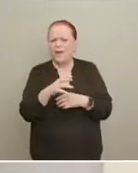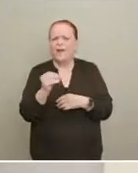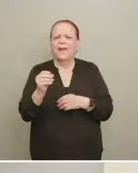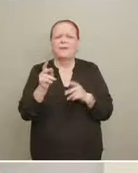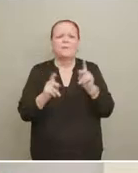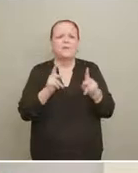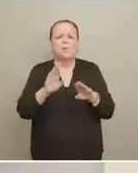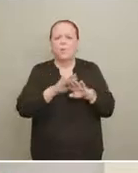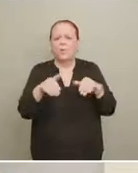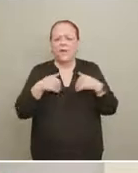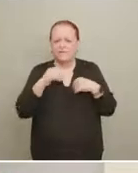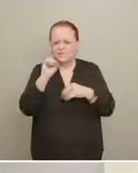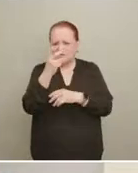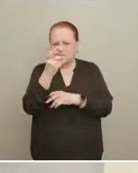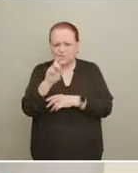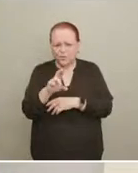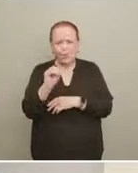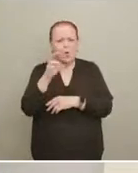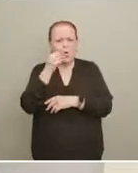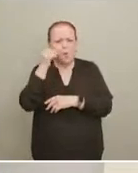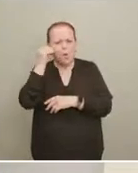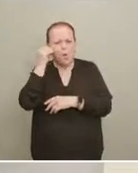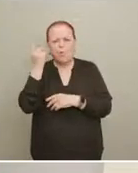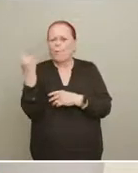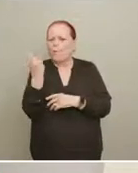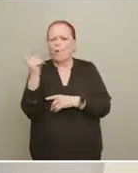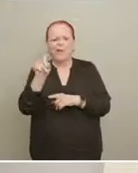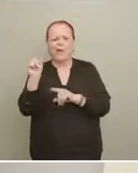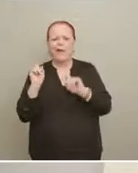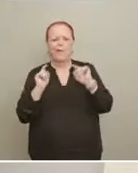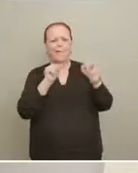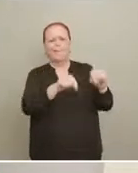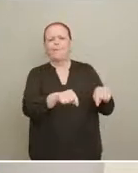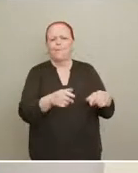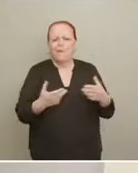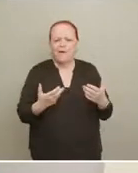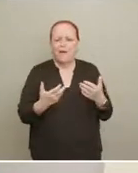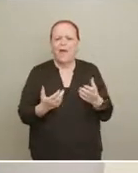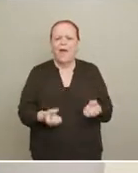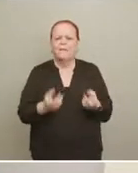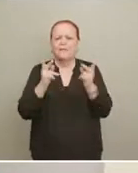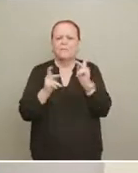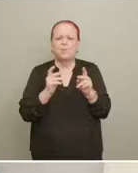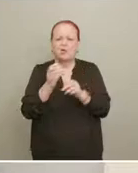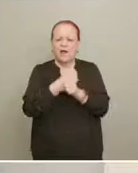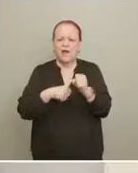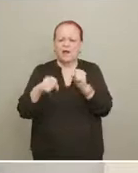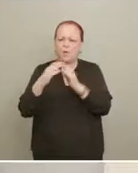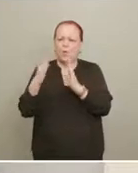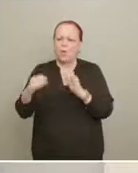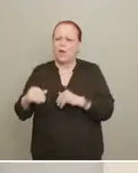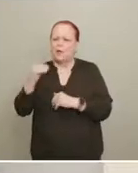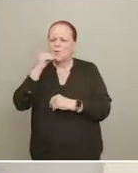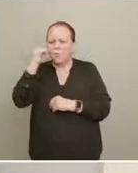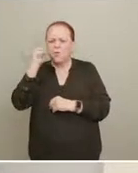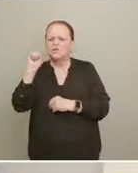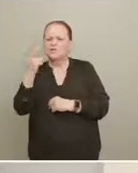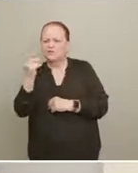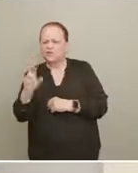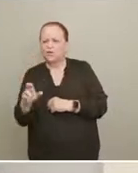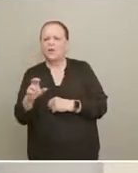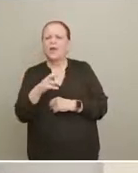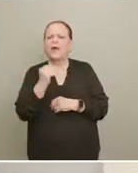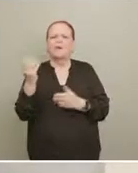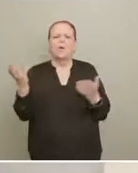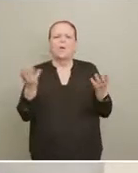shelter and housing, where do they go after BeWell? How many homeless people have gotten housing and shelter after BeWell, and how many haven't, and